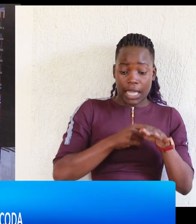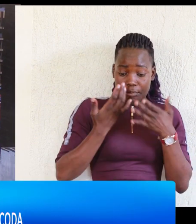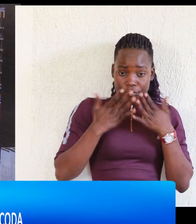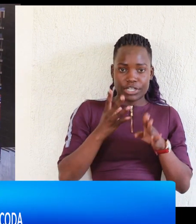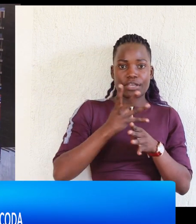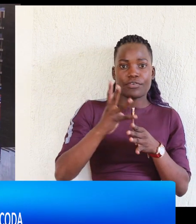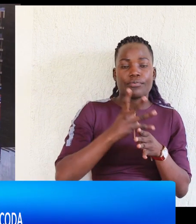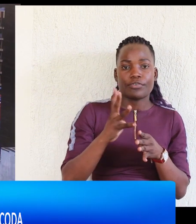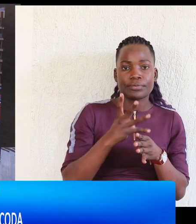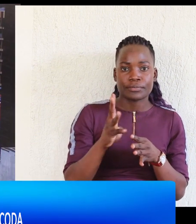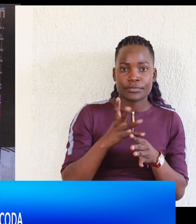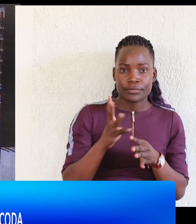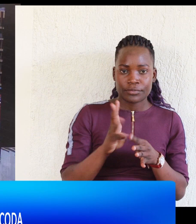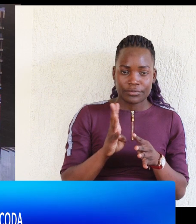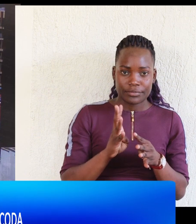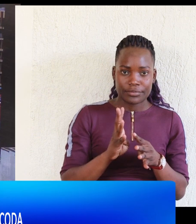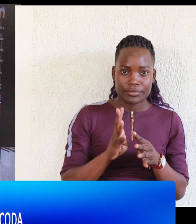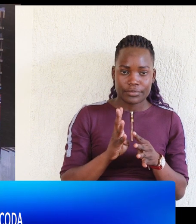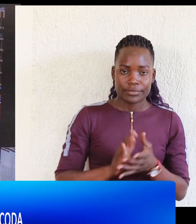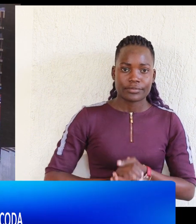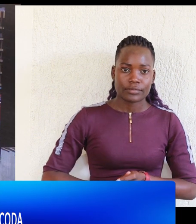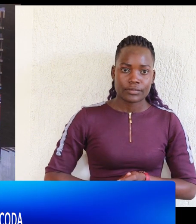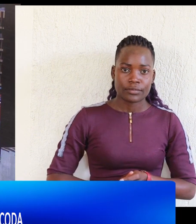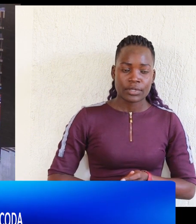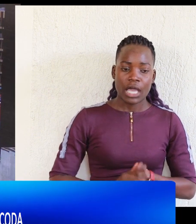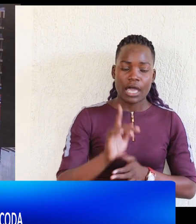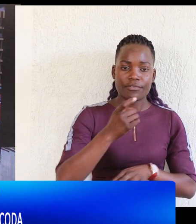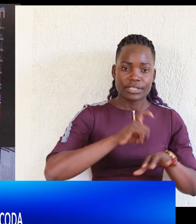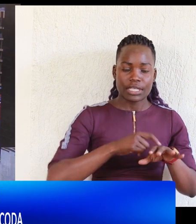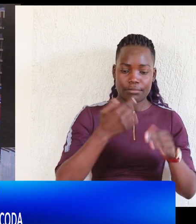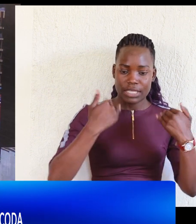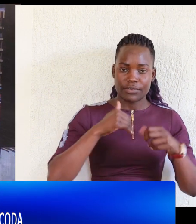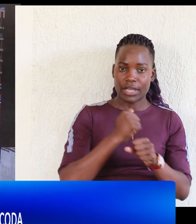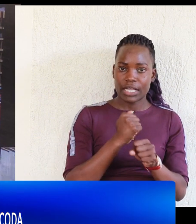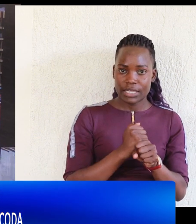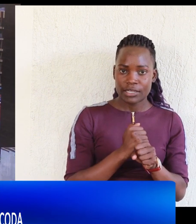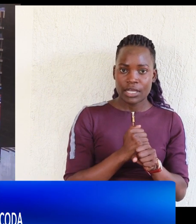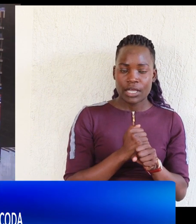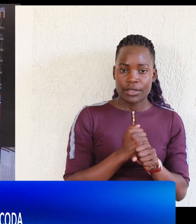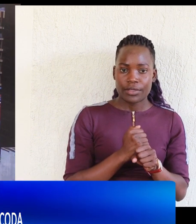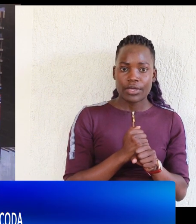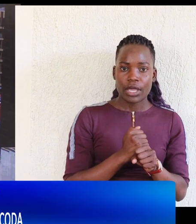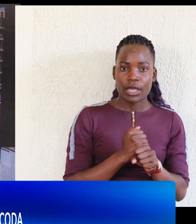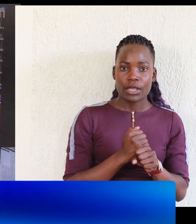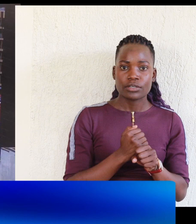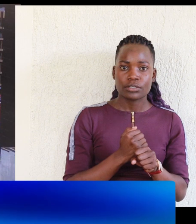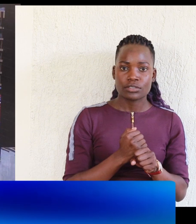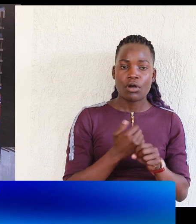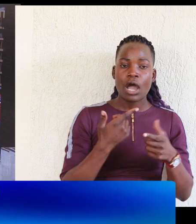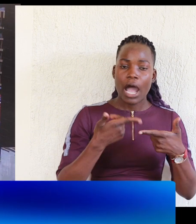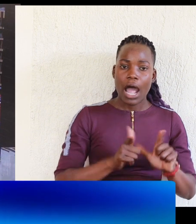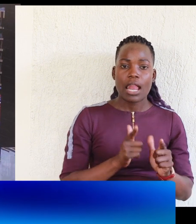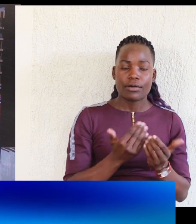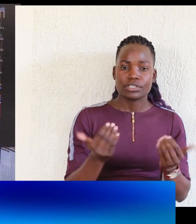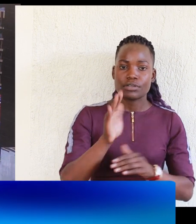school, I just came out, and the first thing I did was to actually let parents let their kids learn